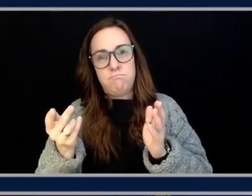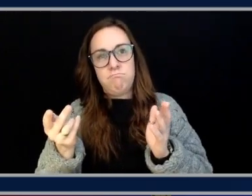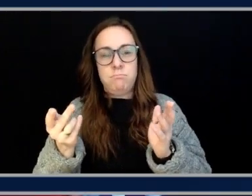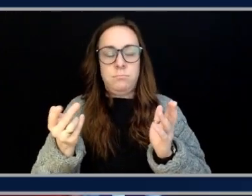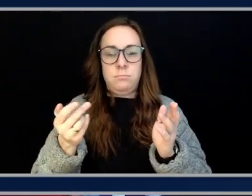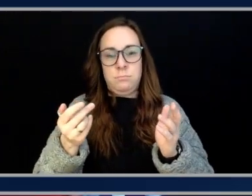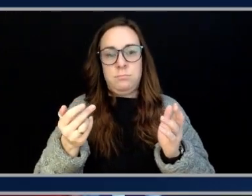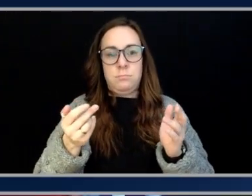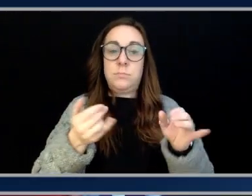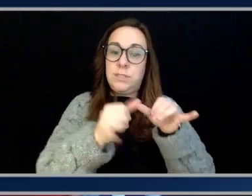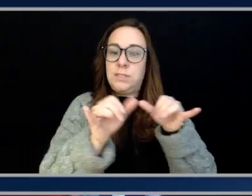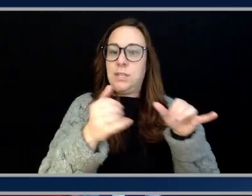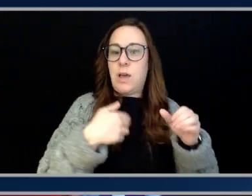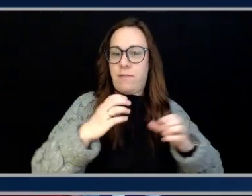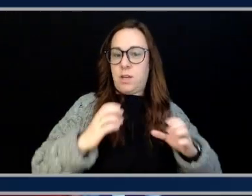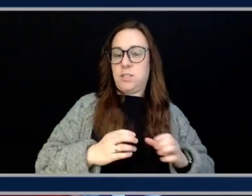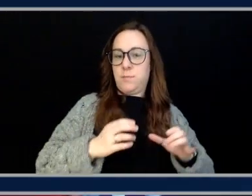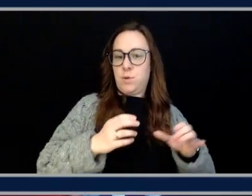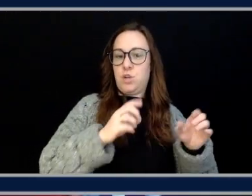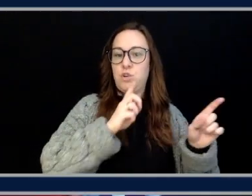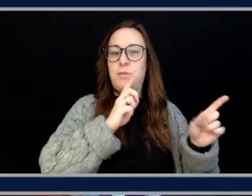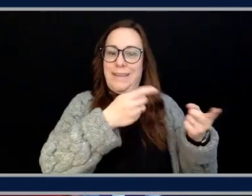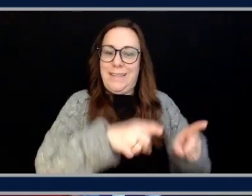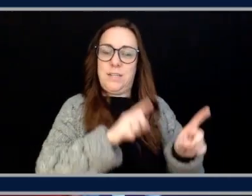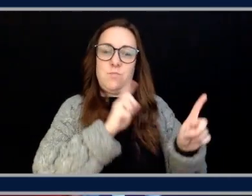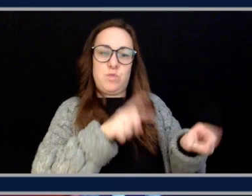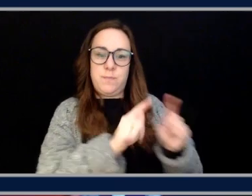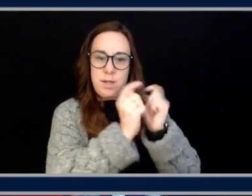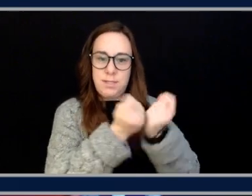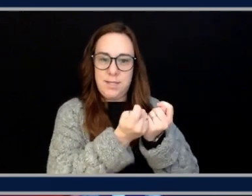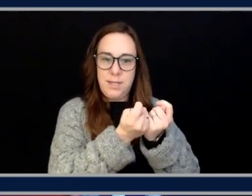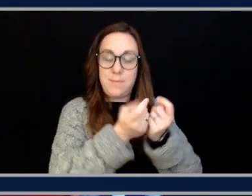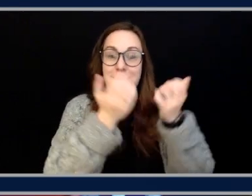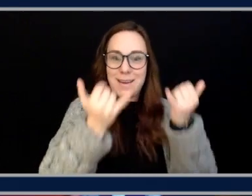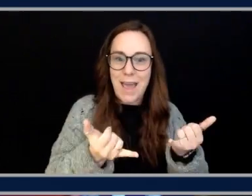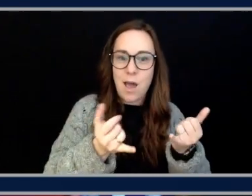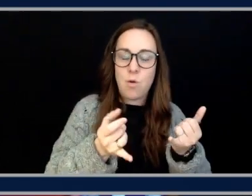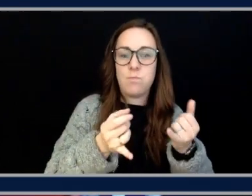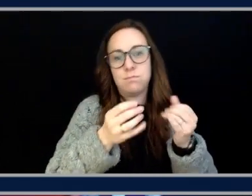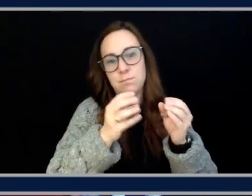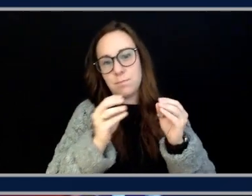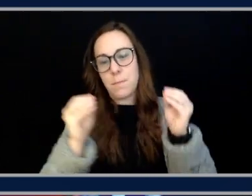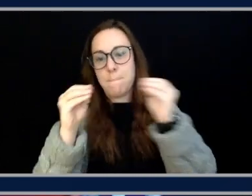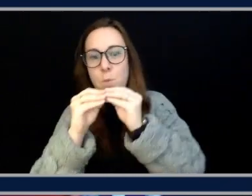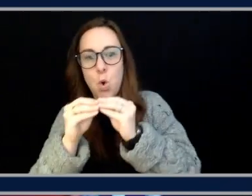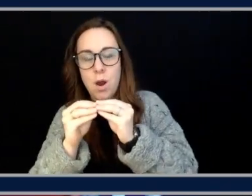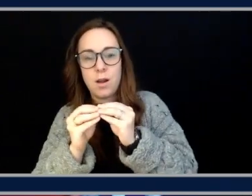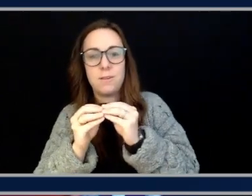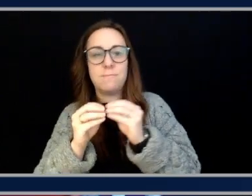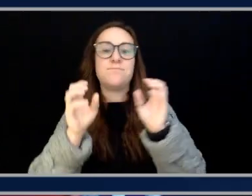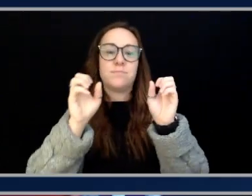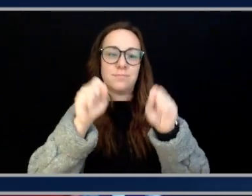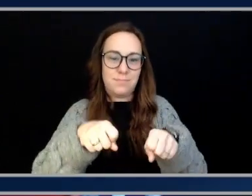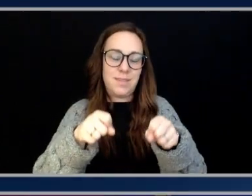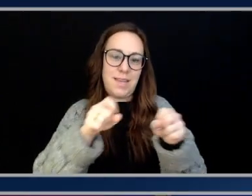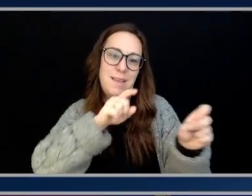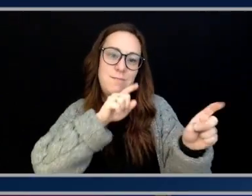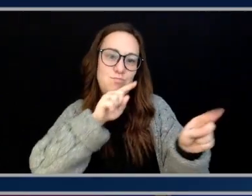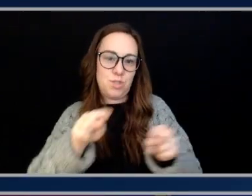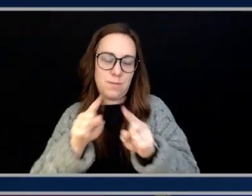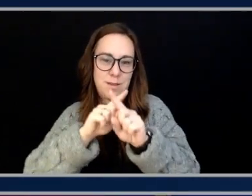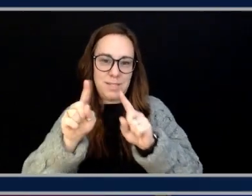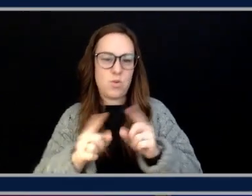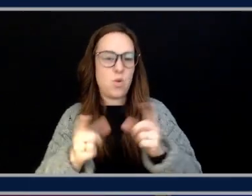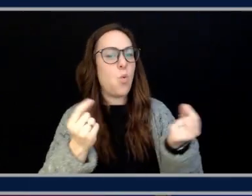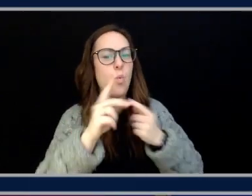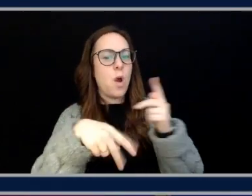there still is the customer incident response team, and now they're making it so they can extend the customer's incident response capability. What kind of incidents are we